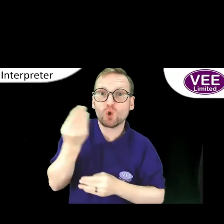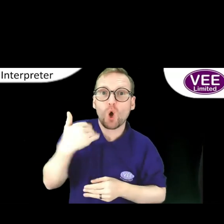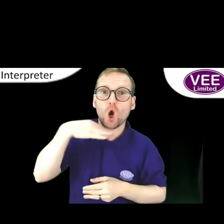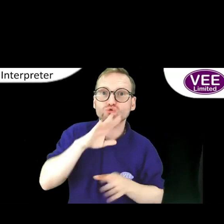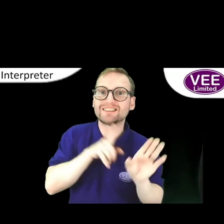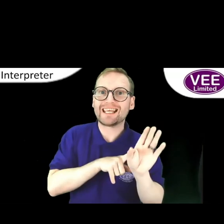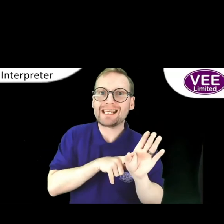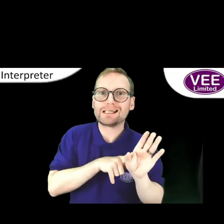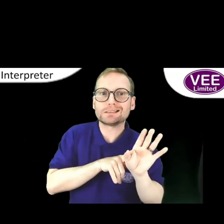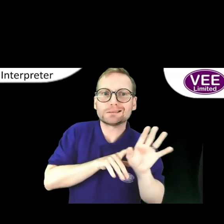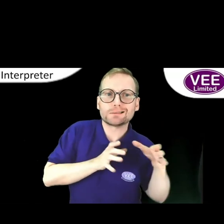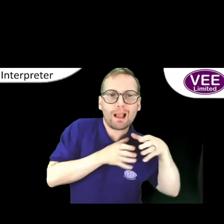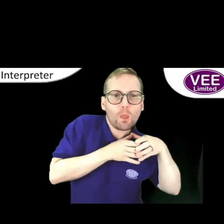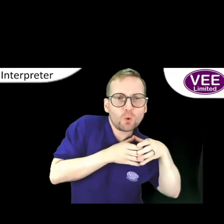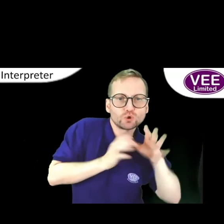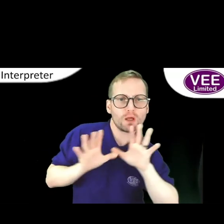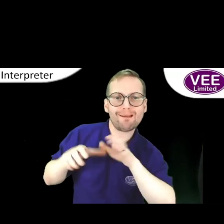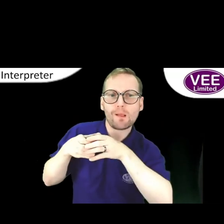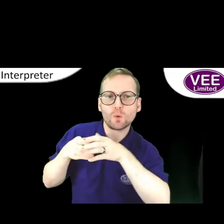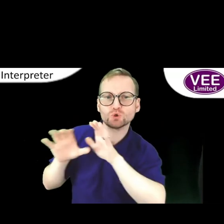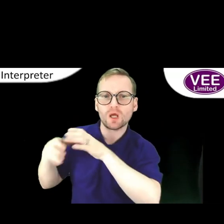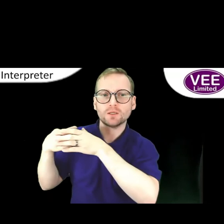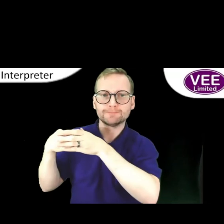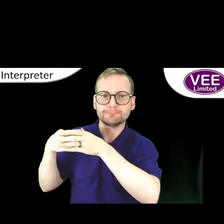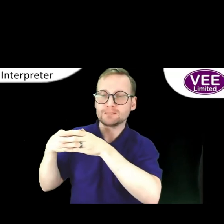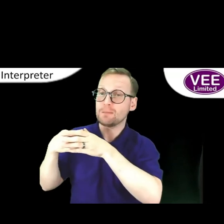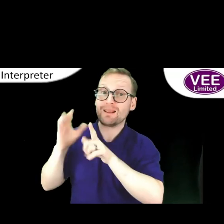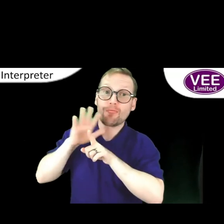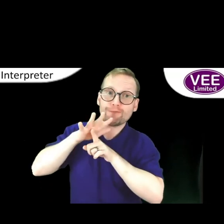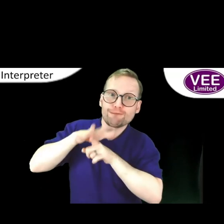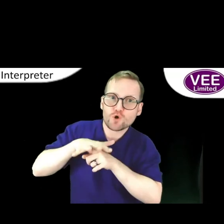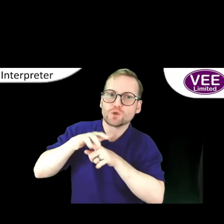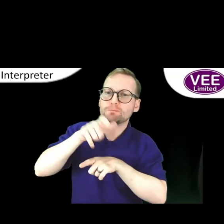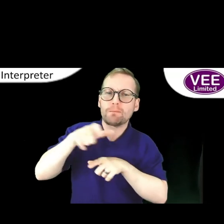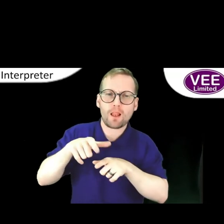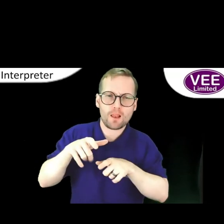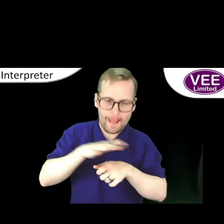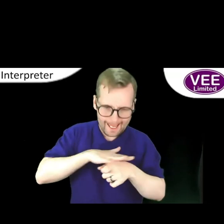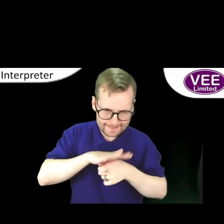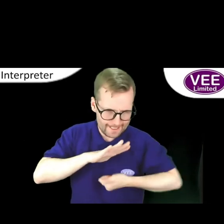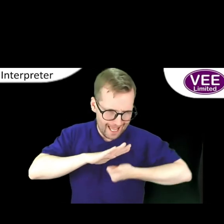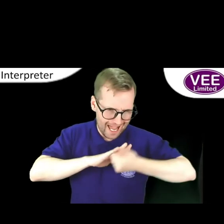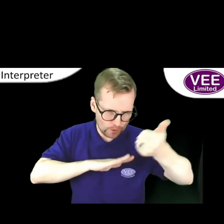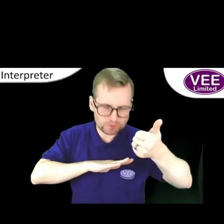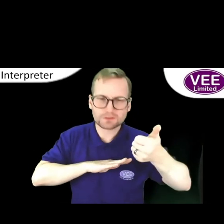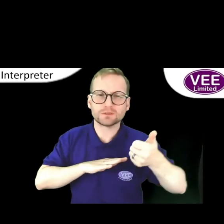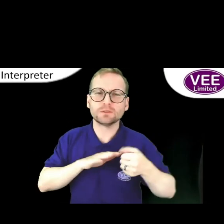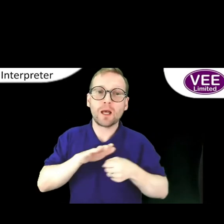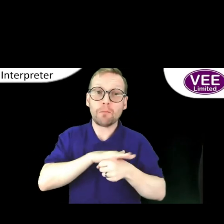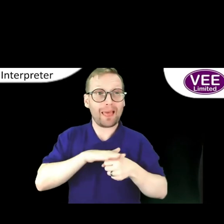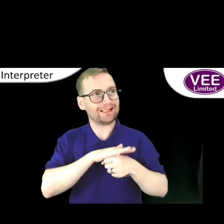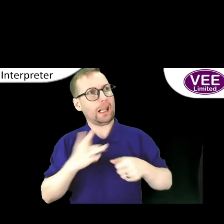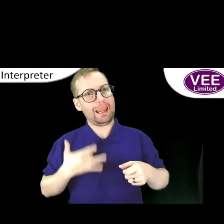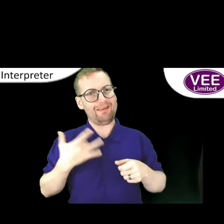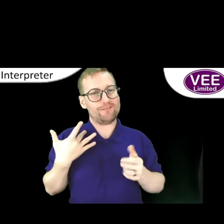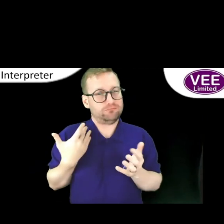to that point. And it had been the gradual forcing of people from their land, from the places that they had often lived